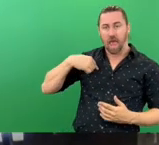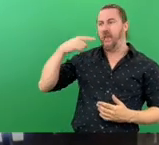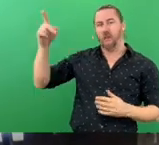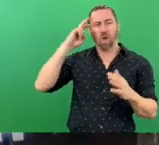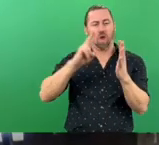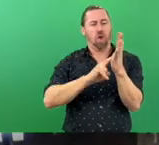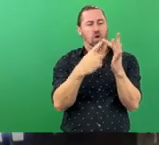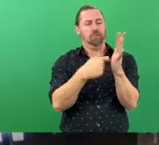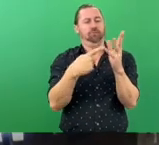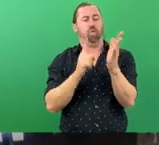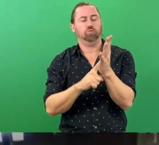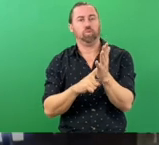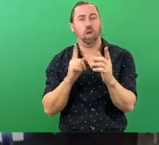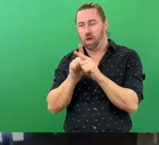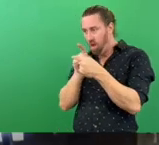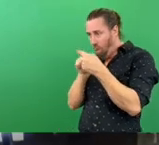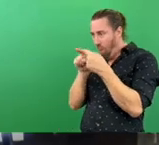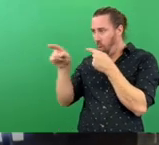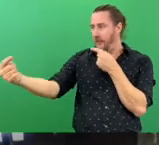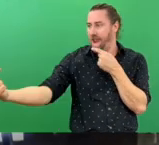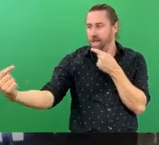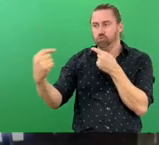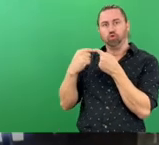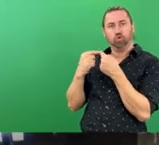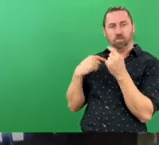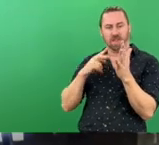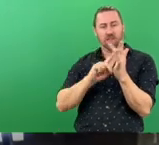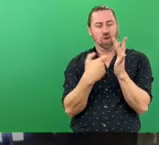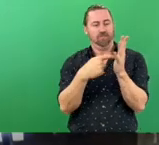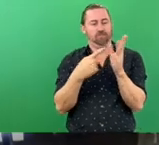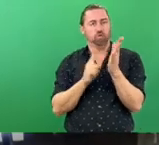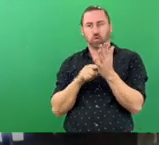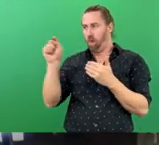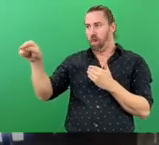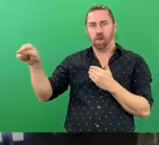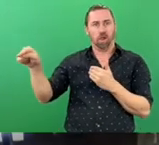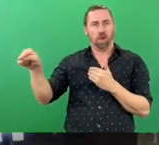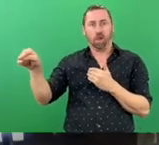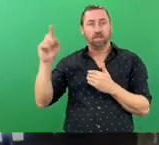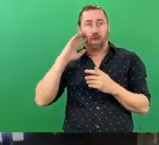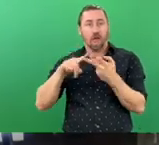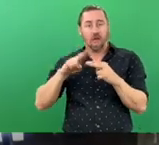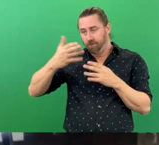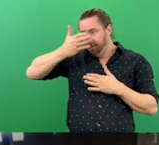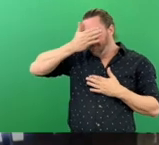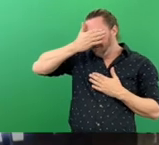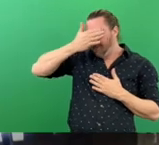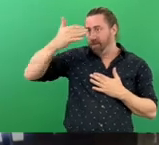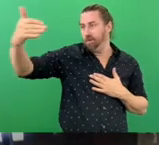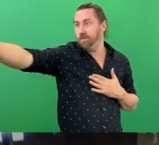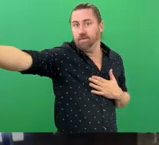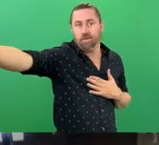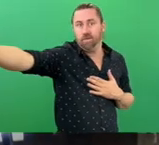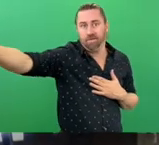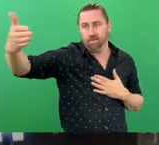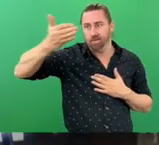and the virtual you that's reflected in the mirror. And because that relationship always remains constant, no matter how close or how